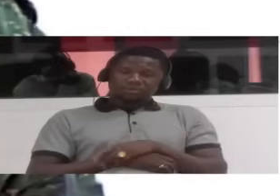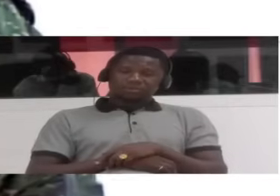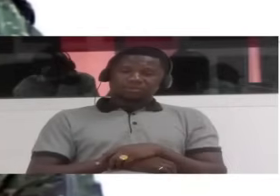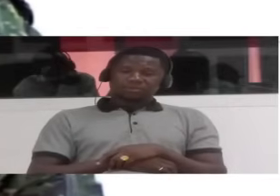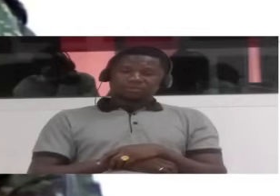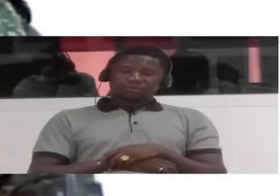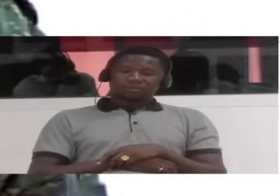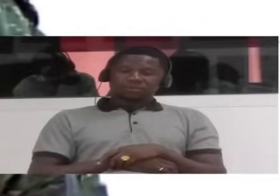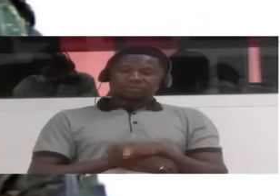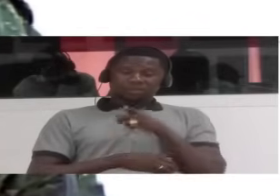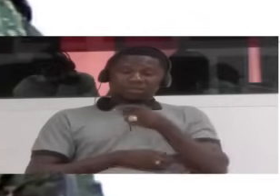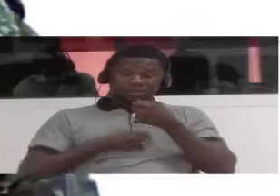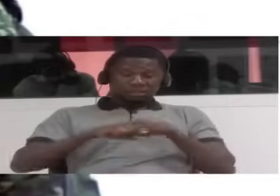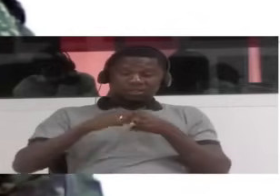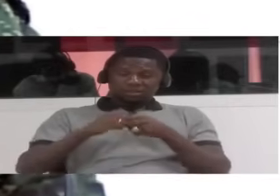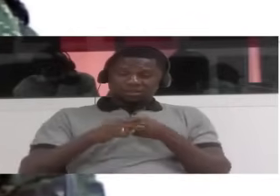the training entails